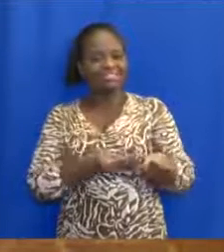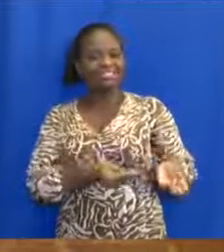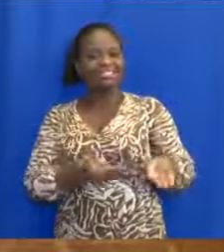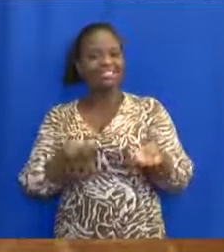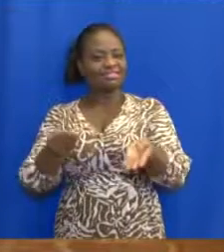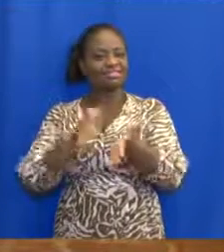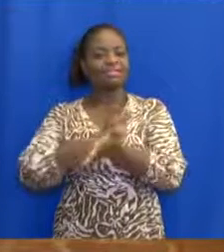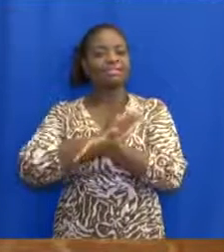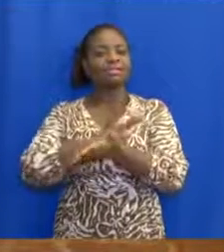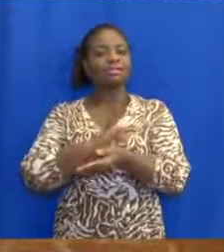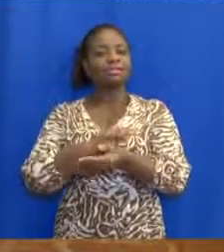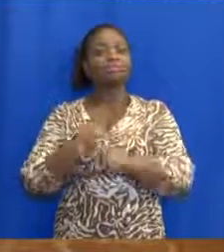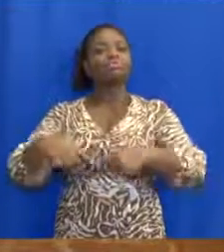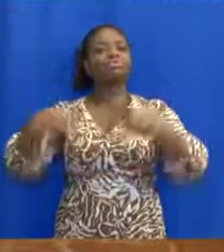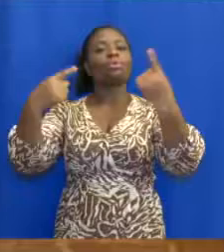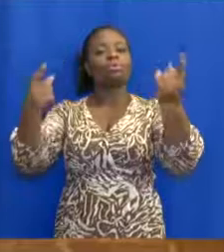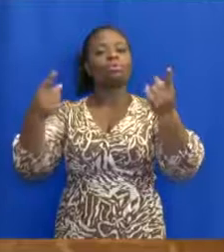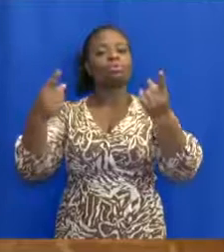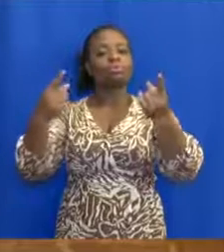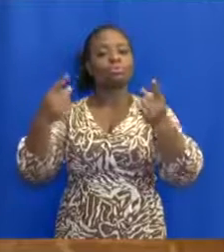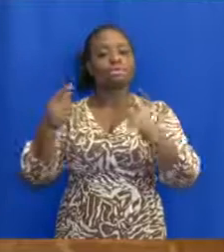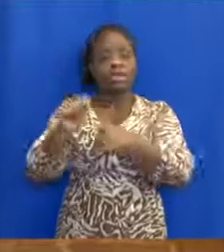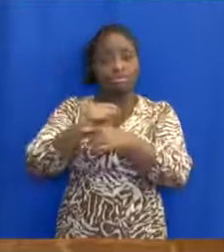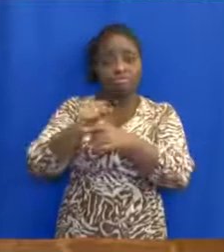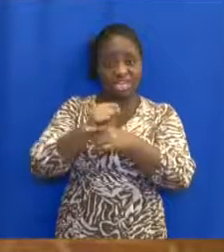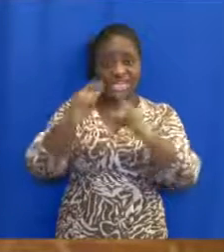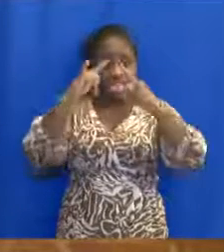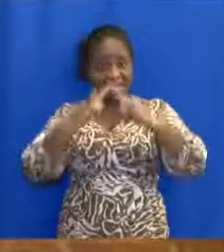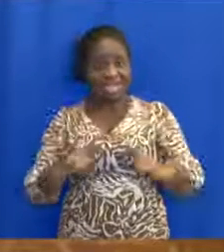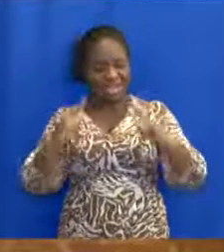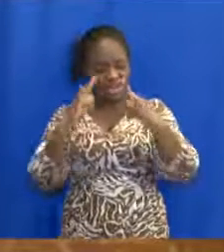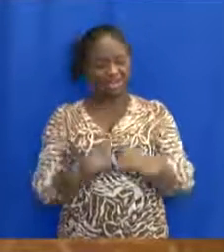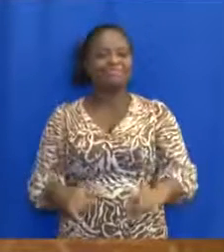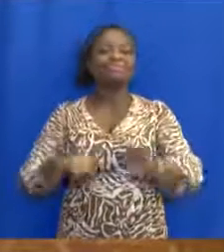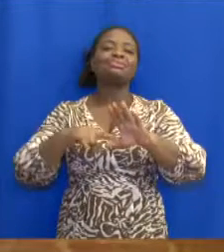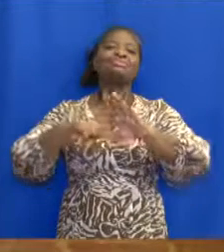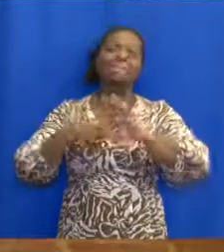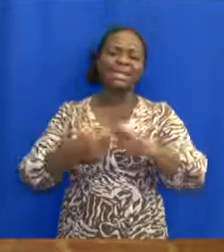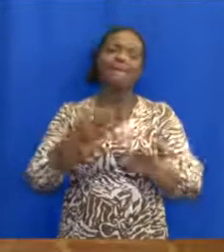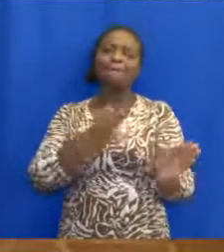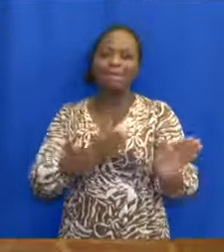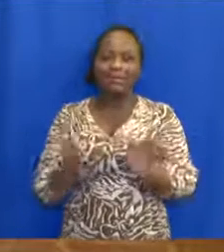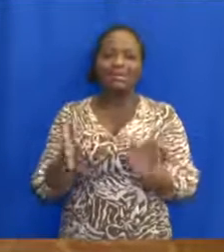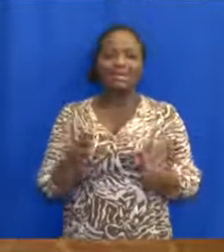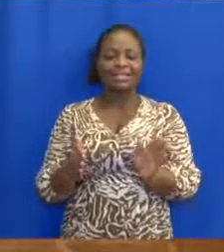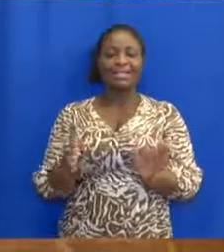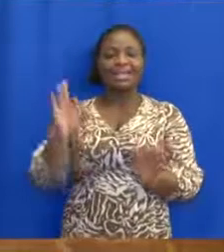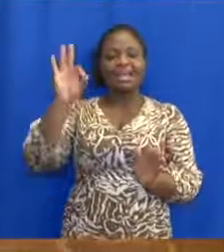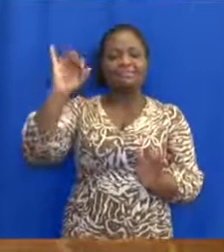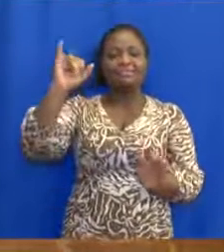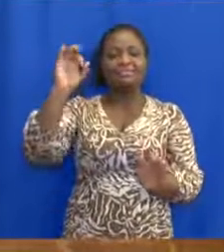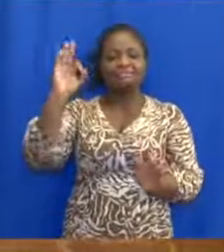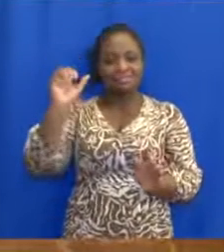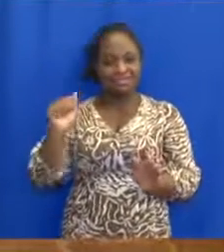the clearance to go into their respective training camps to begin preparations towards their FIFA